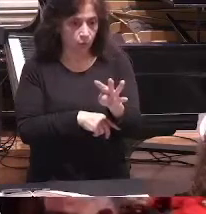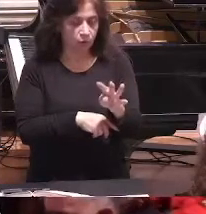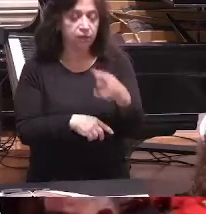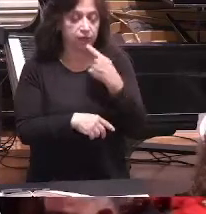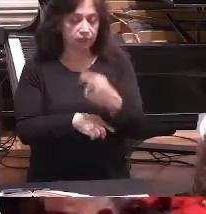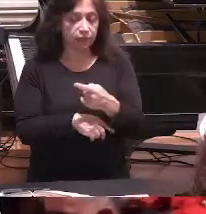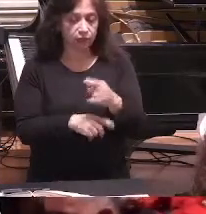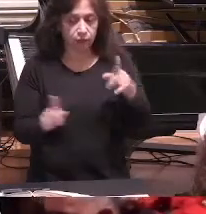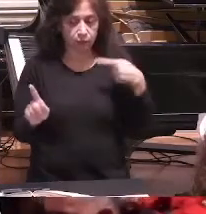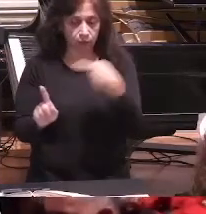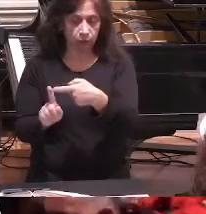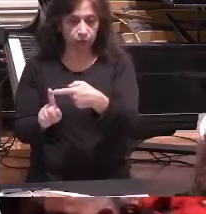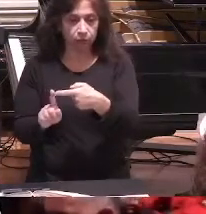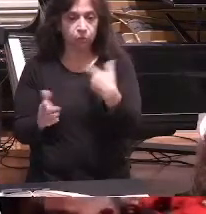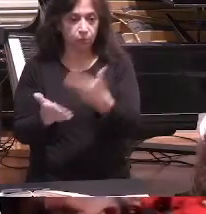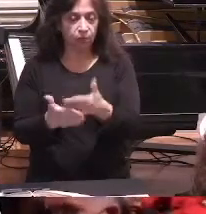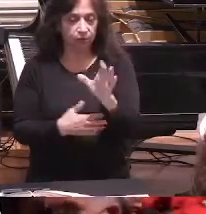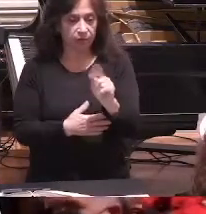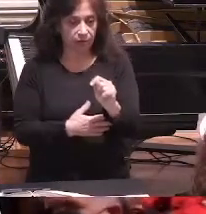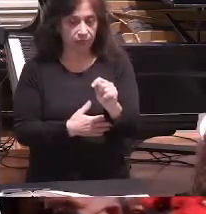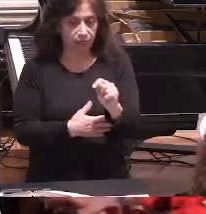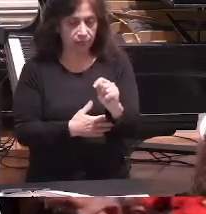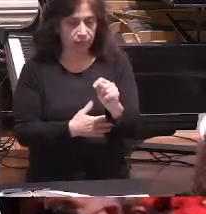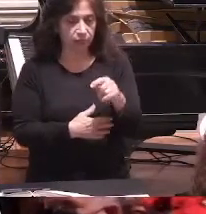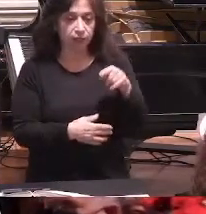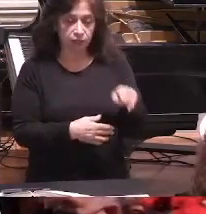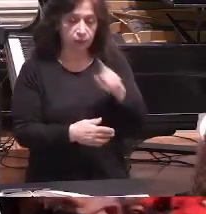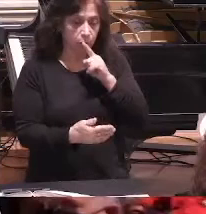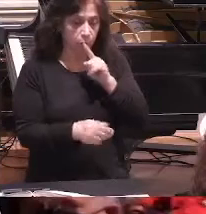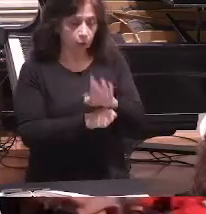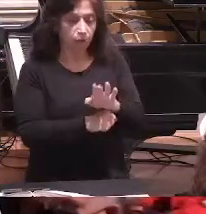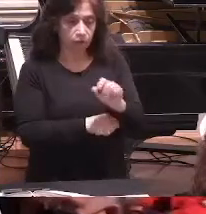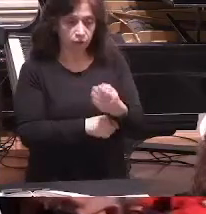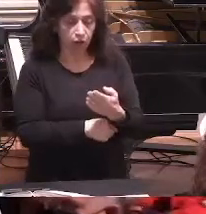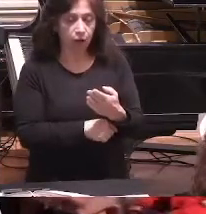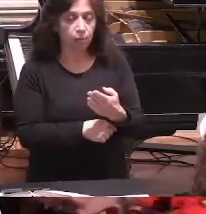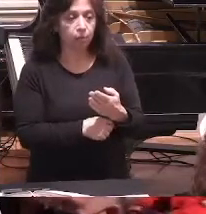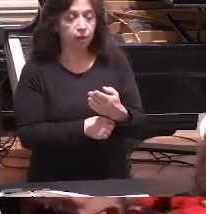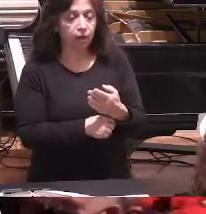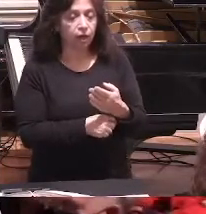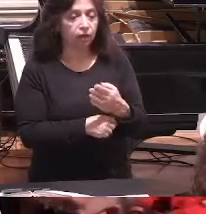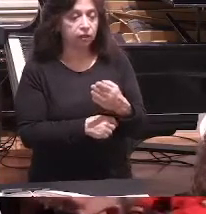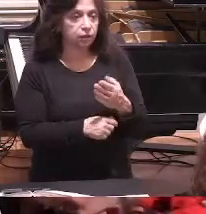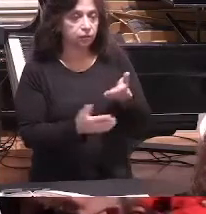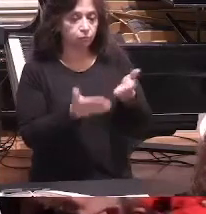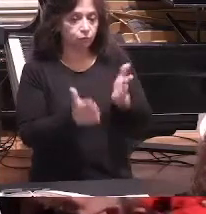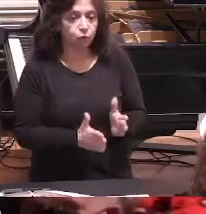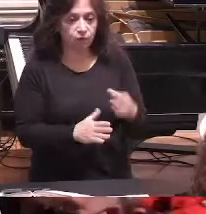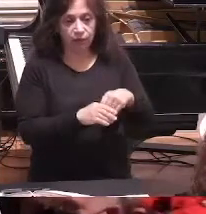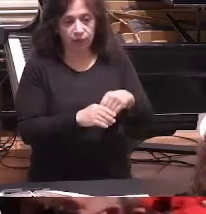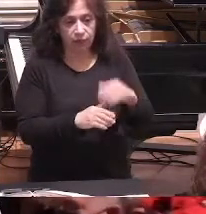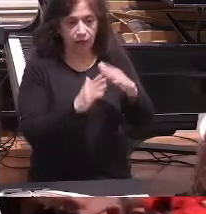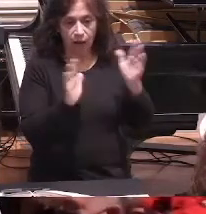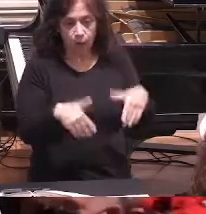she was headed to Connecticut, as she had been promised a job as a domestic worker in someone's home.